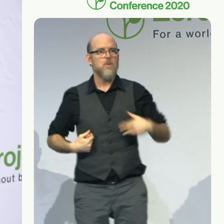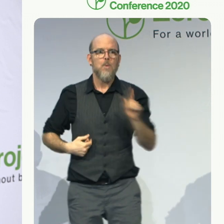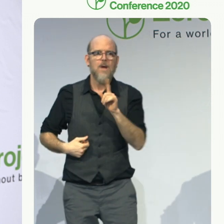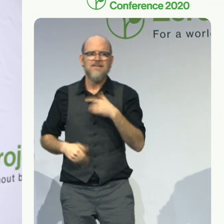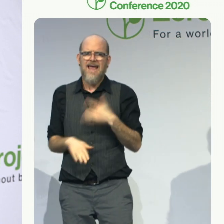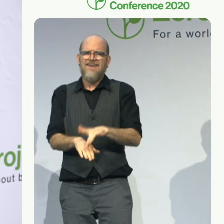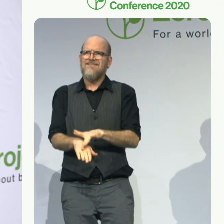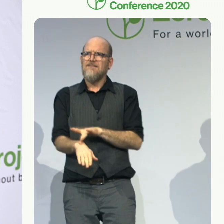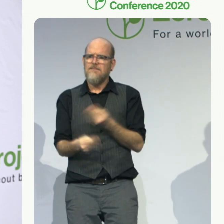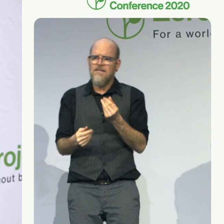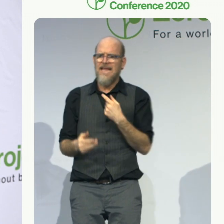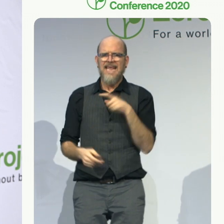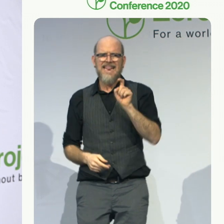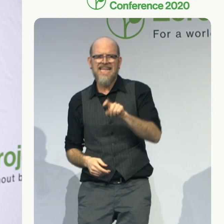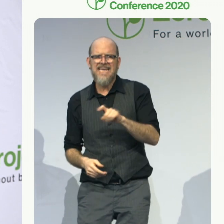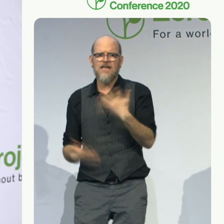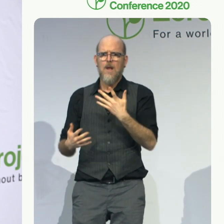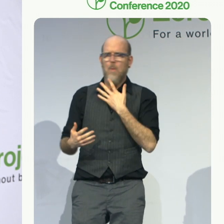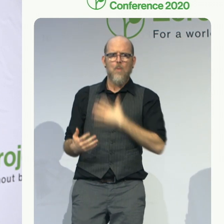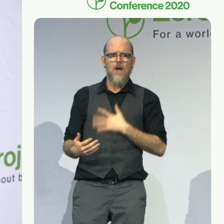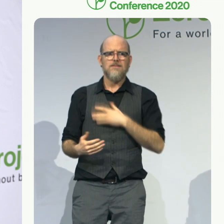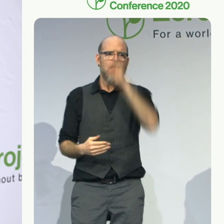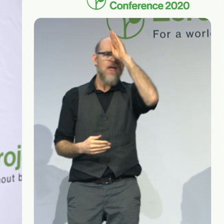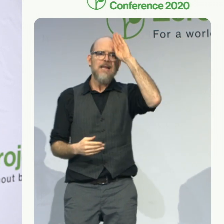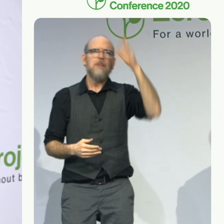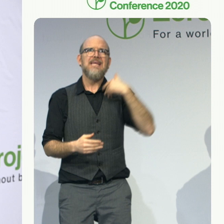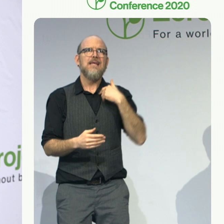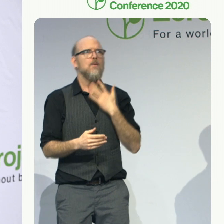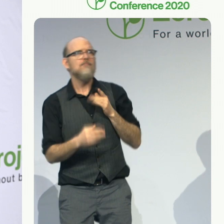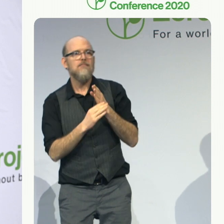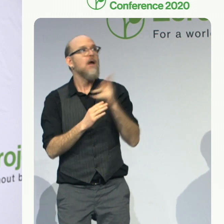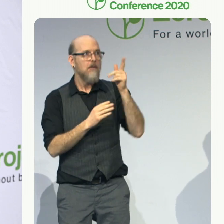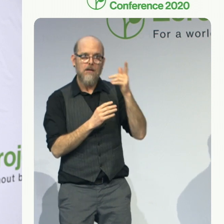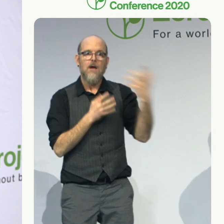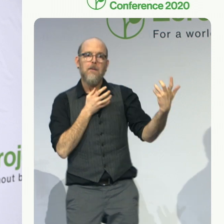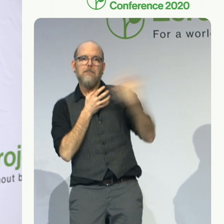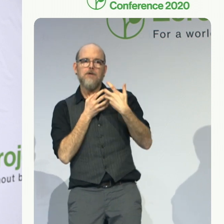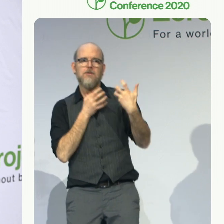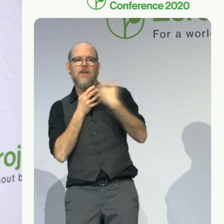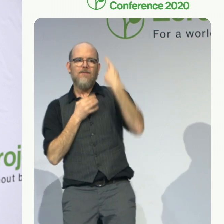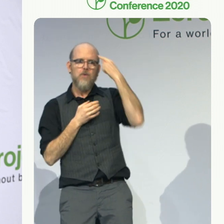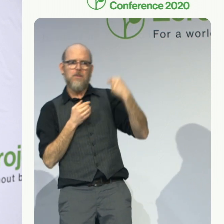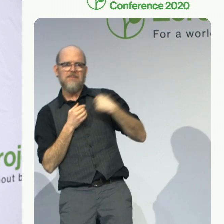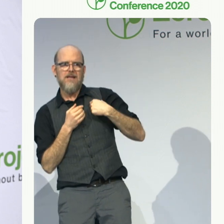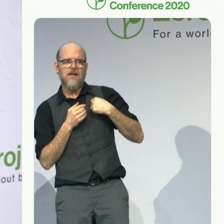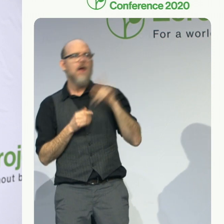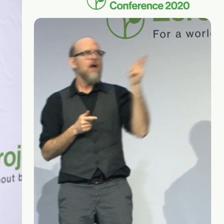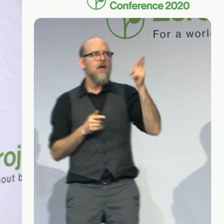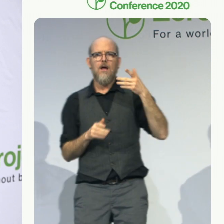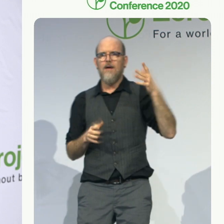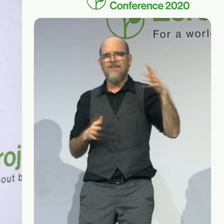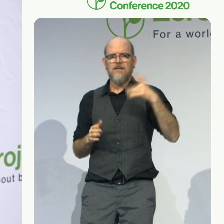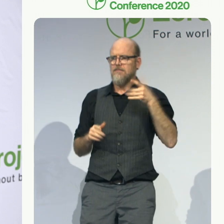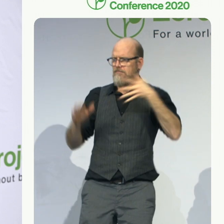needs. I will share with you just a few of the main interventions. Allowing my mother to remain with me in